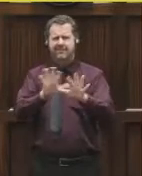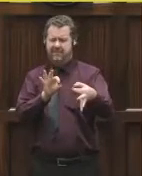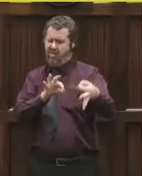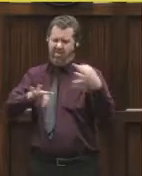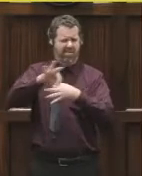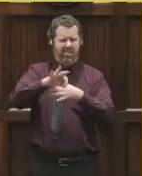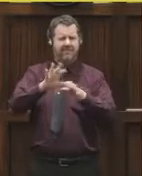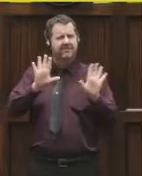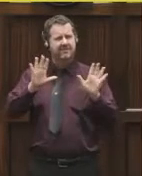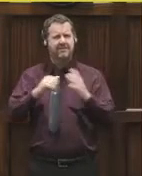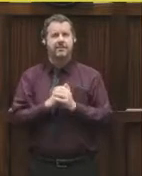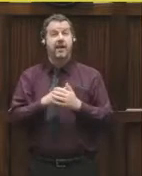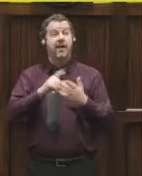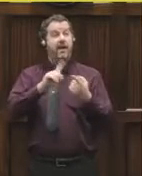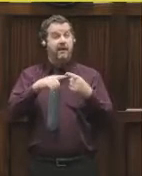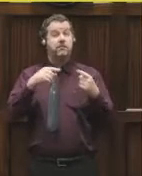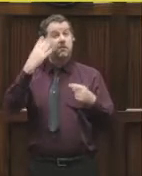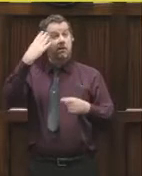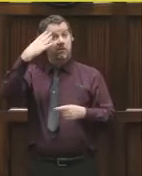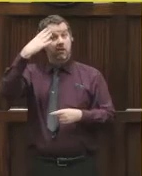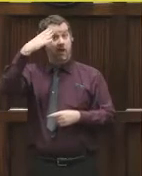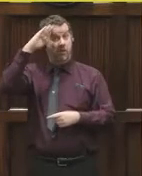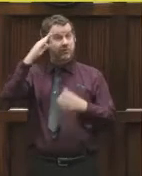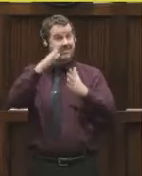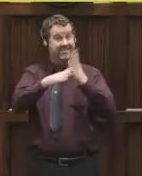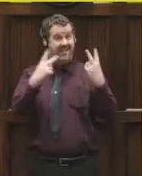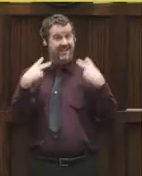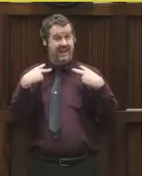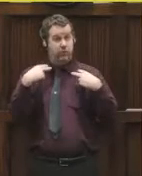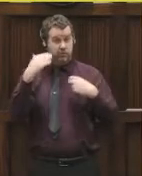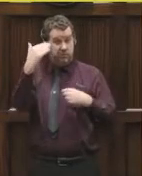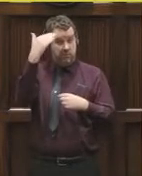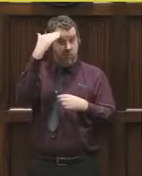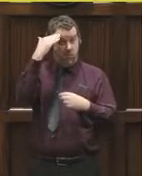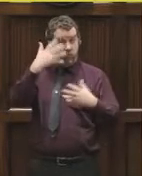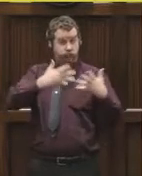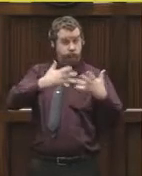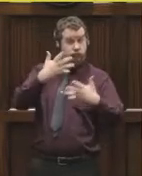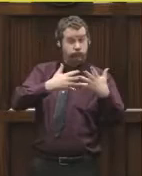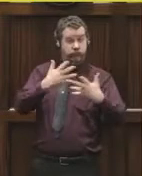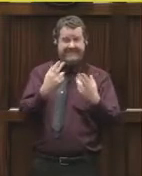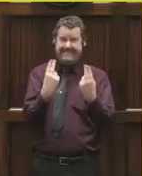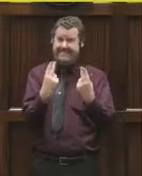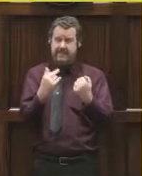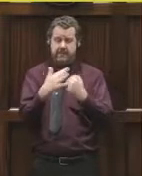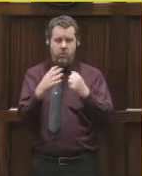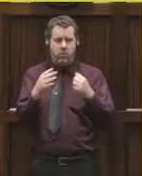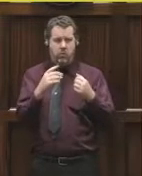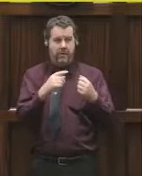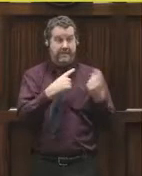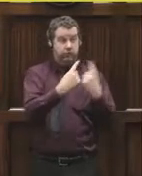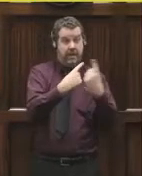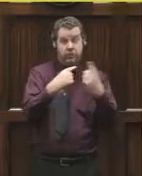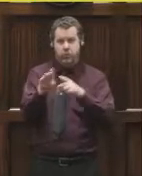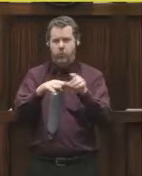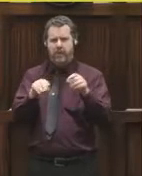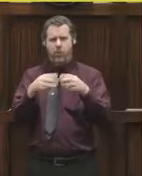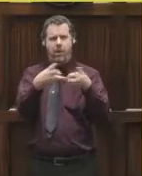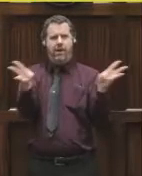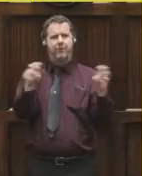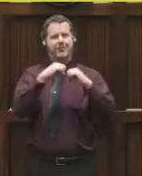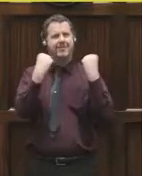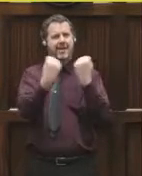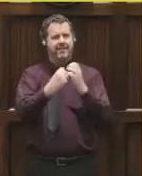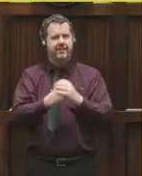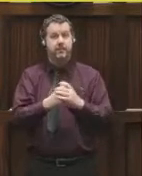of sign language in general, and Irish Sign Language too, is essential for interaction with the wider society. This interaction with